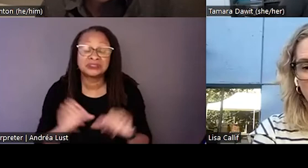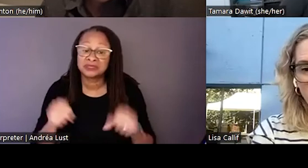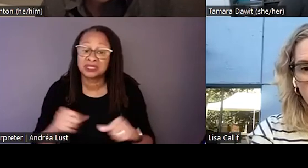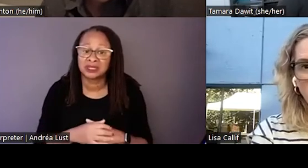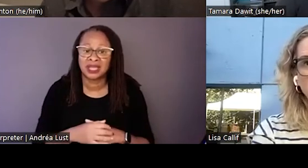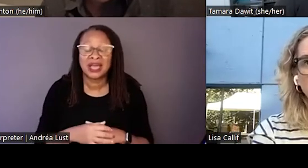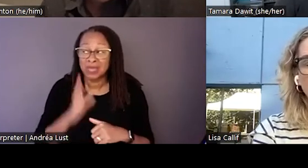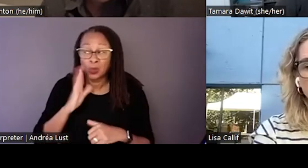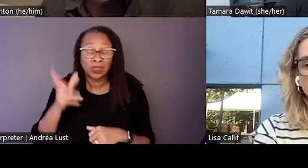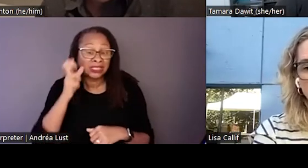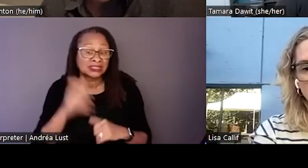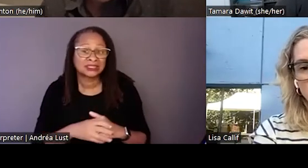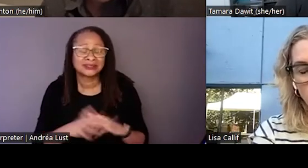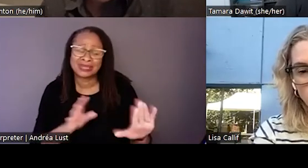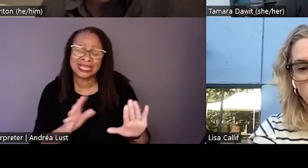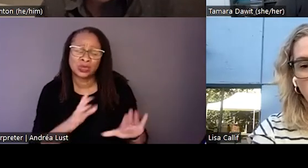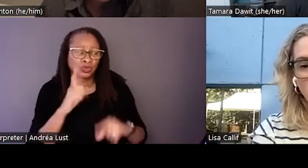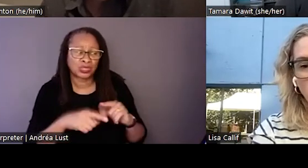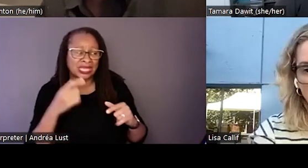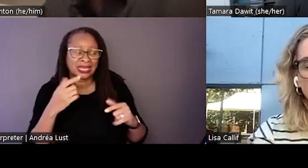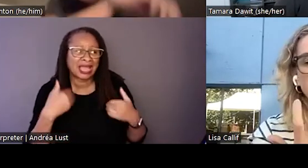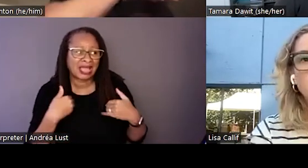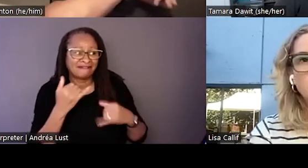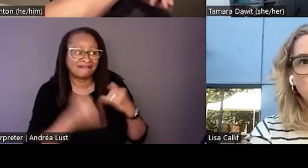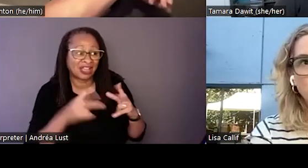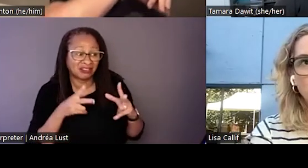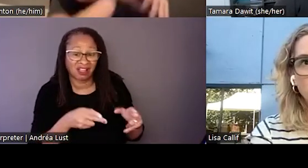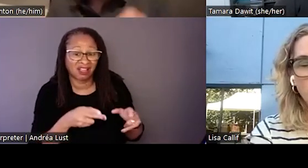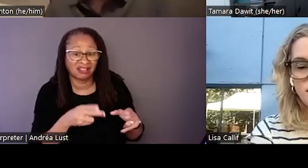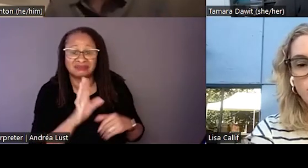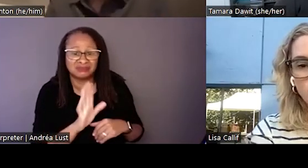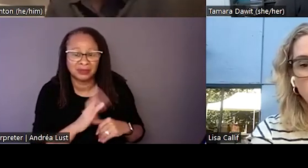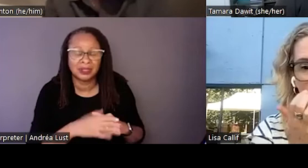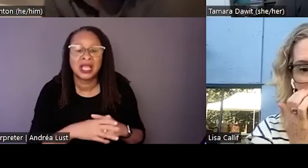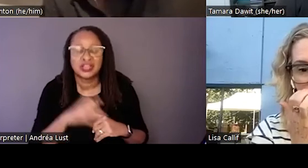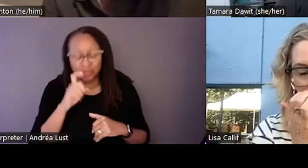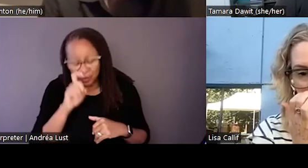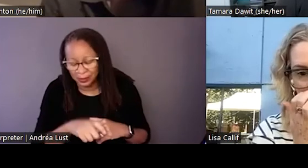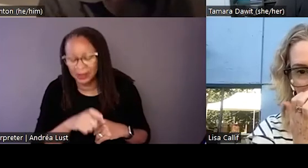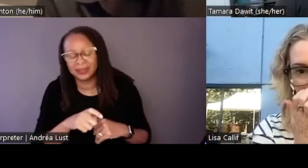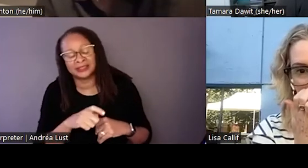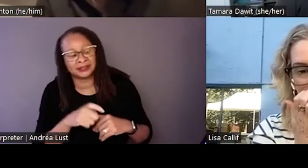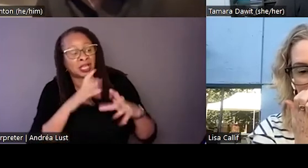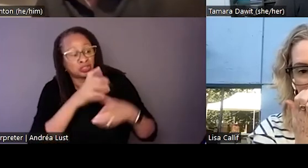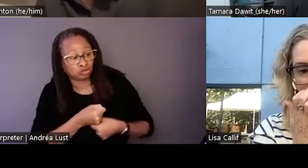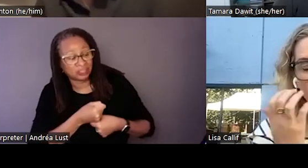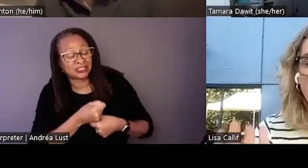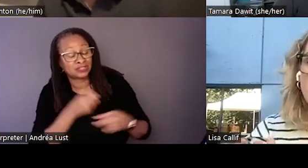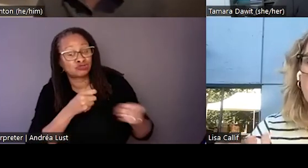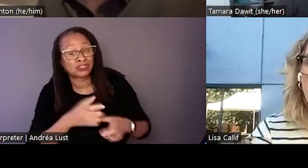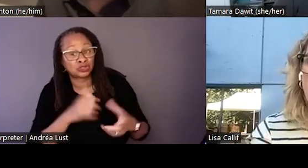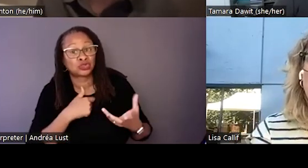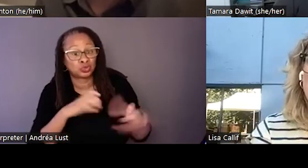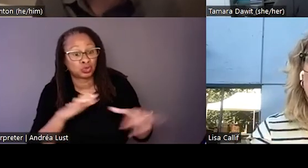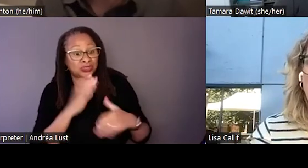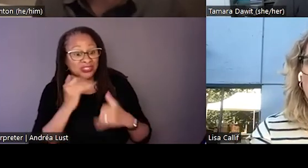can't give you final cut. You have to trust the director that you're hiring to execute his creative vision. And if we